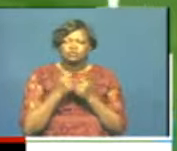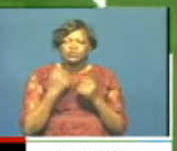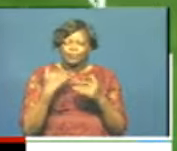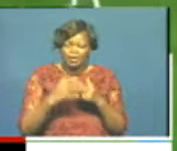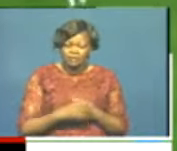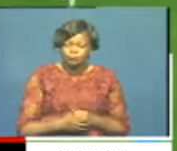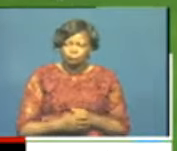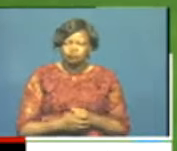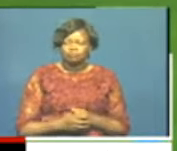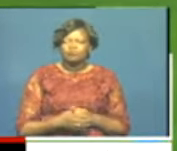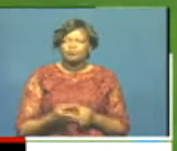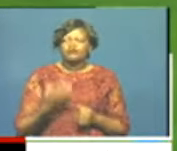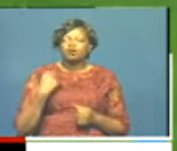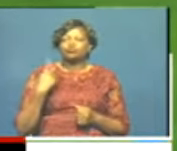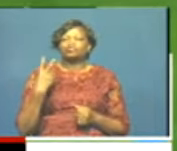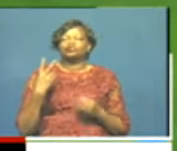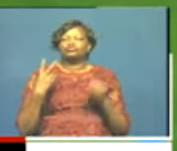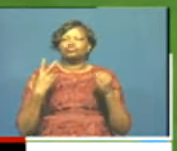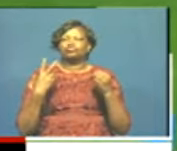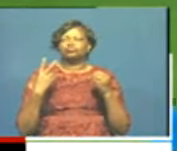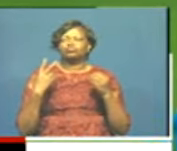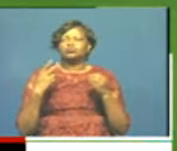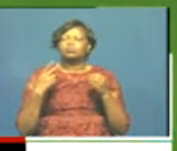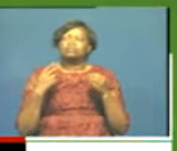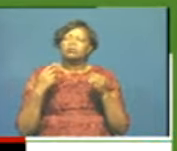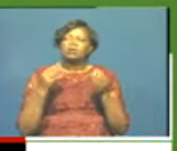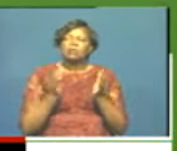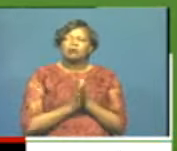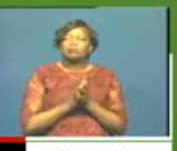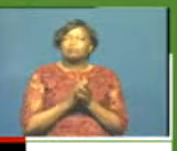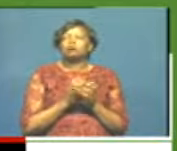early in the second half after a brace from Jorginho.